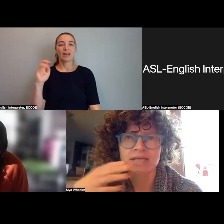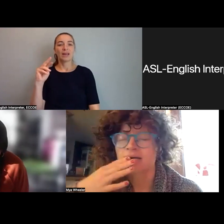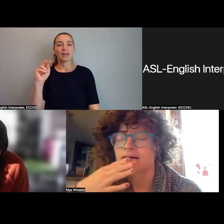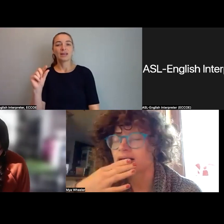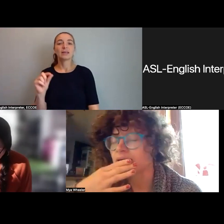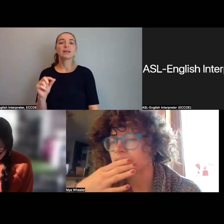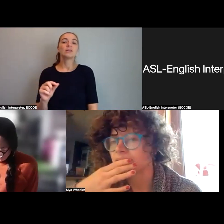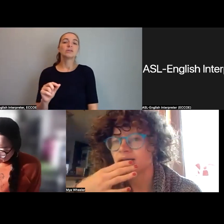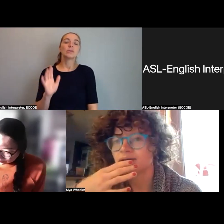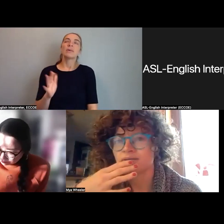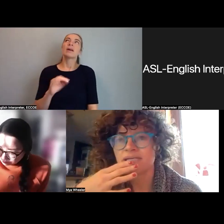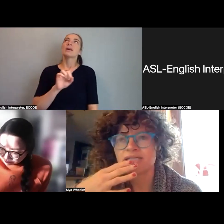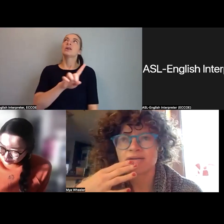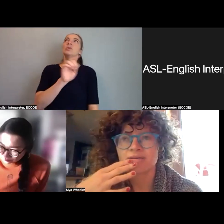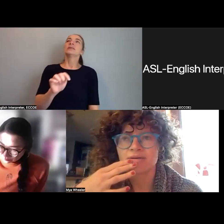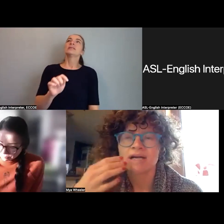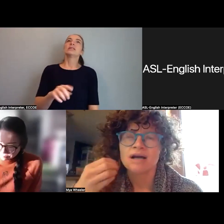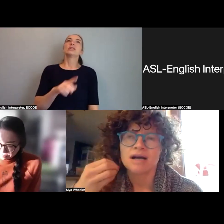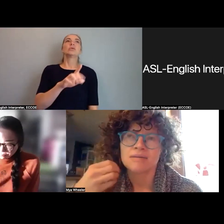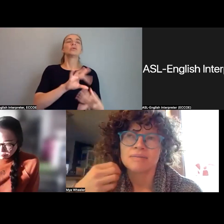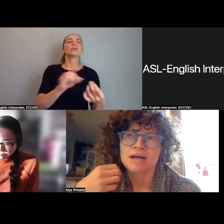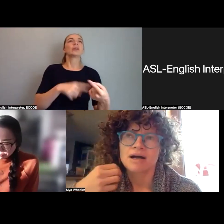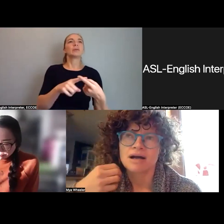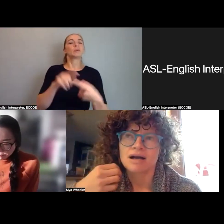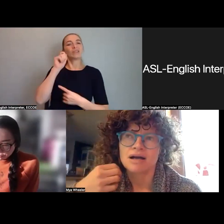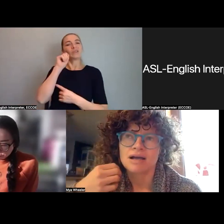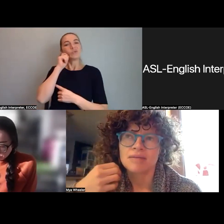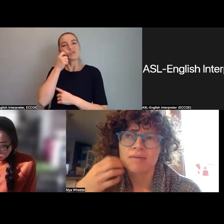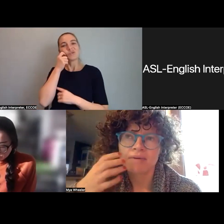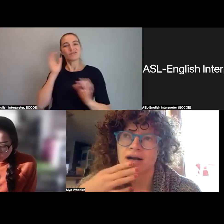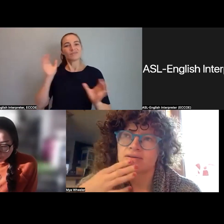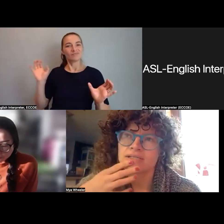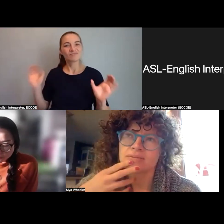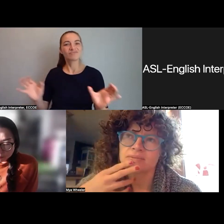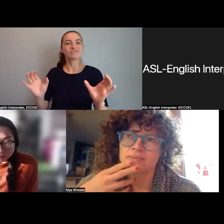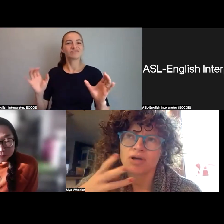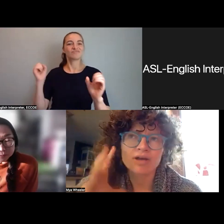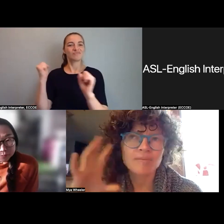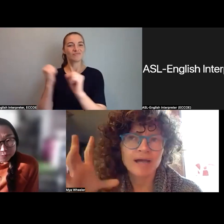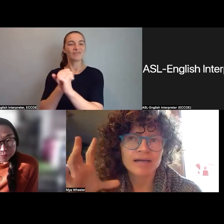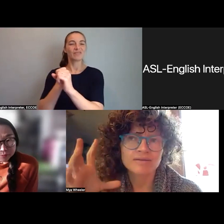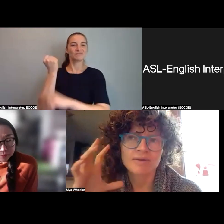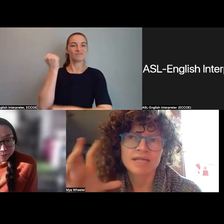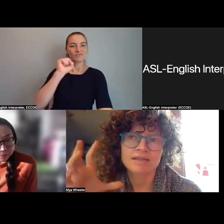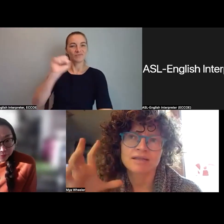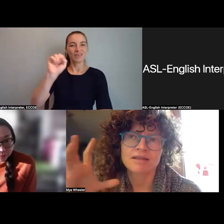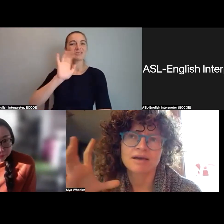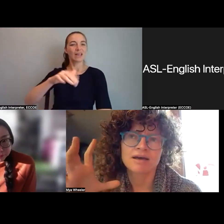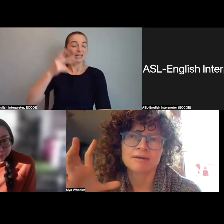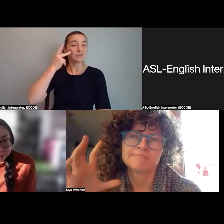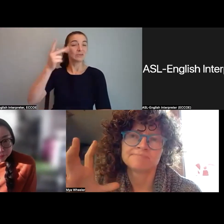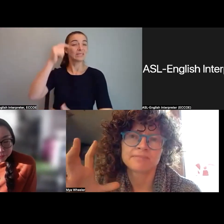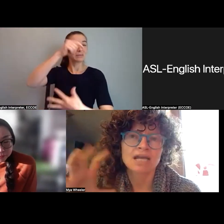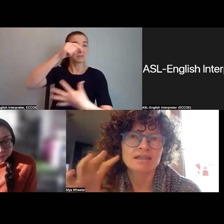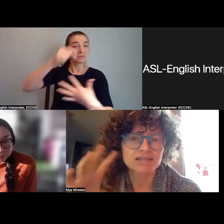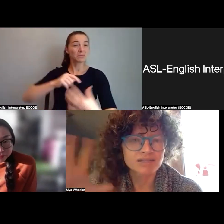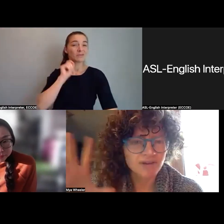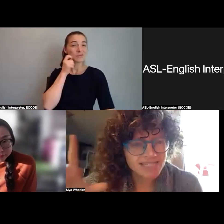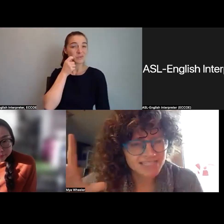that you speak to. But in my work, I was preoccupied with the